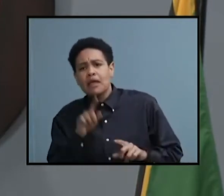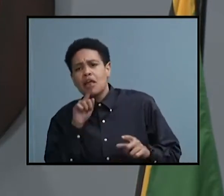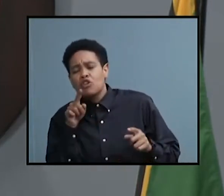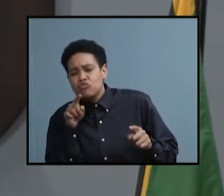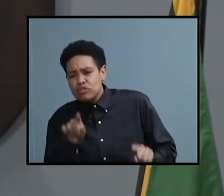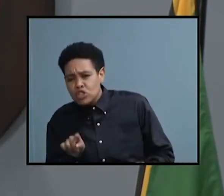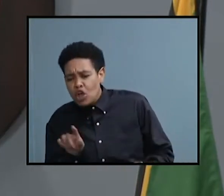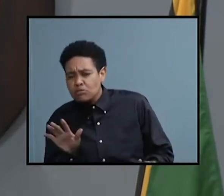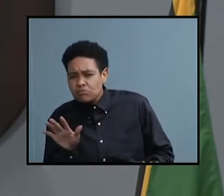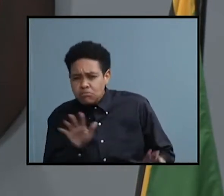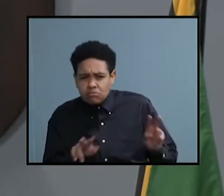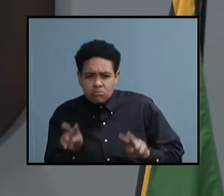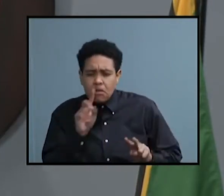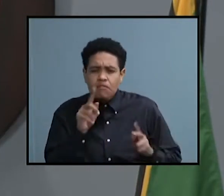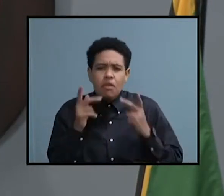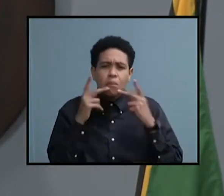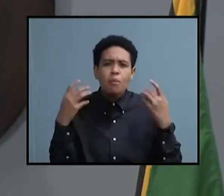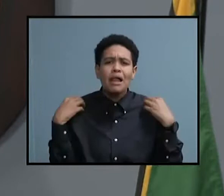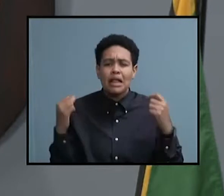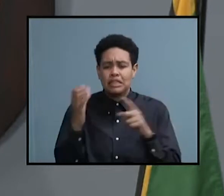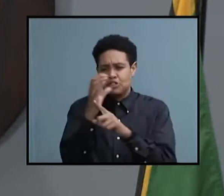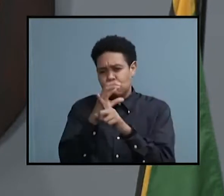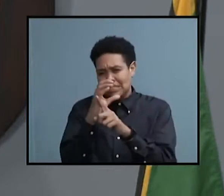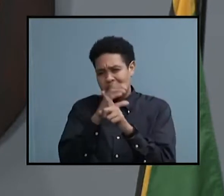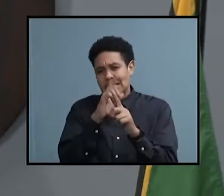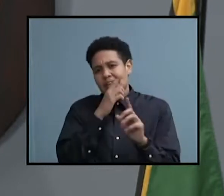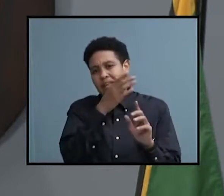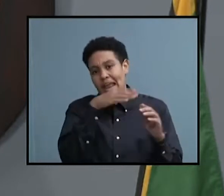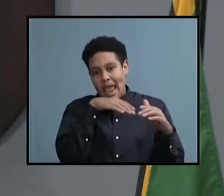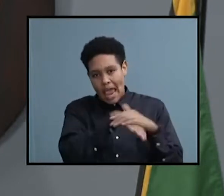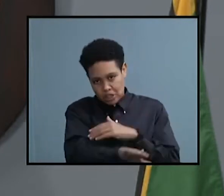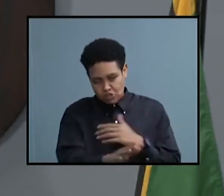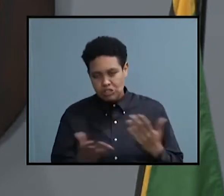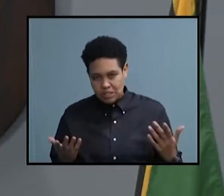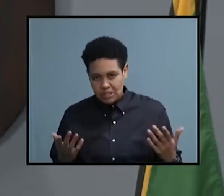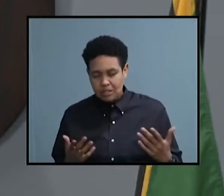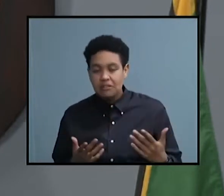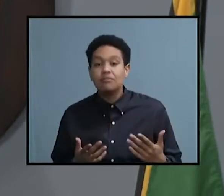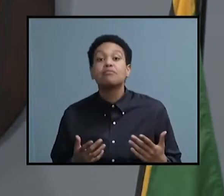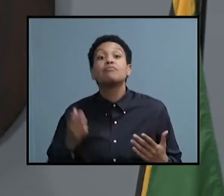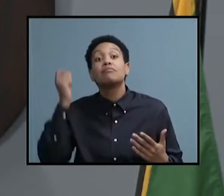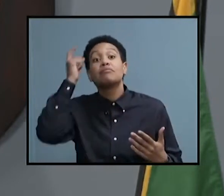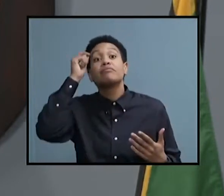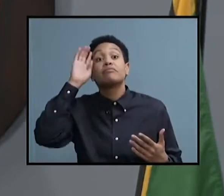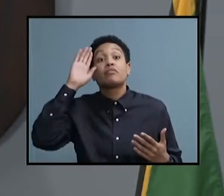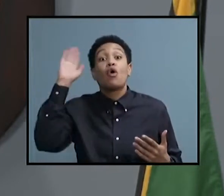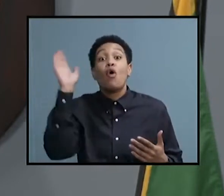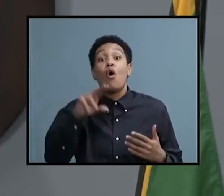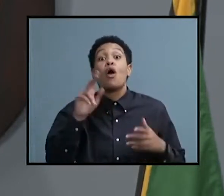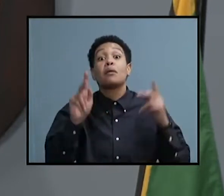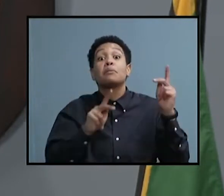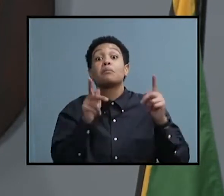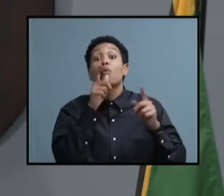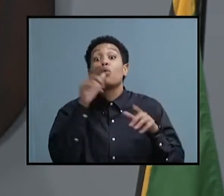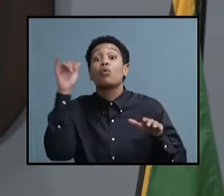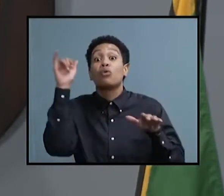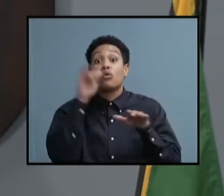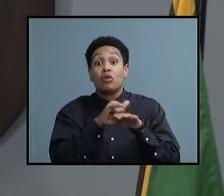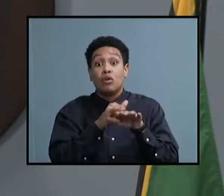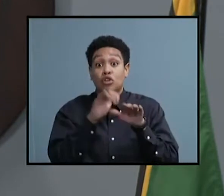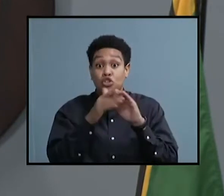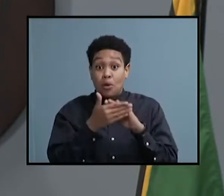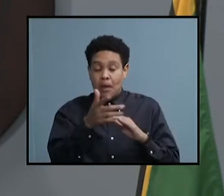result of the public health screening at the port of entry. All persons entering Jamaica,